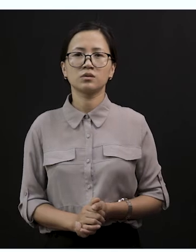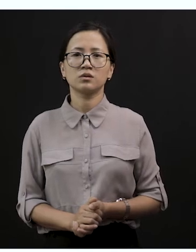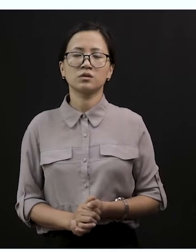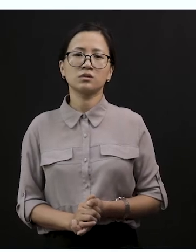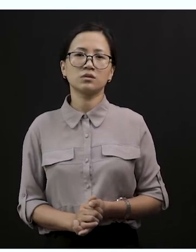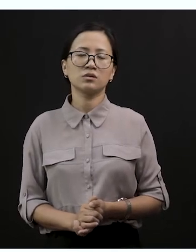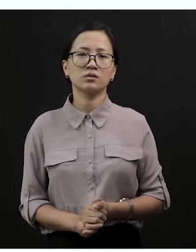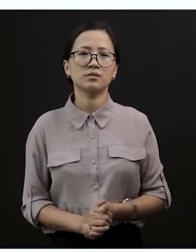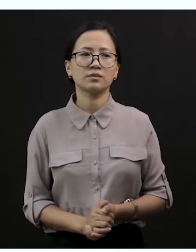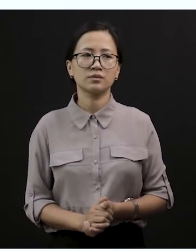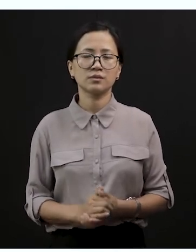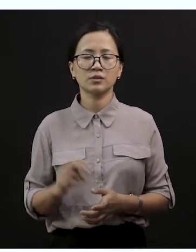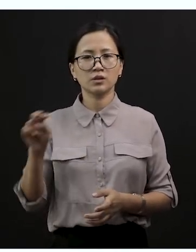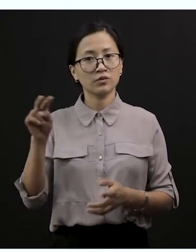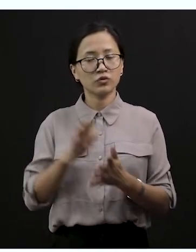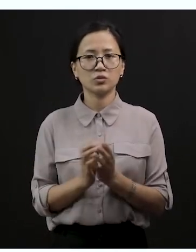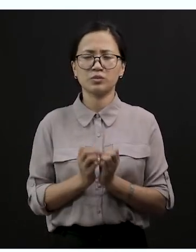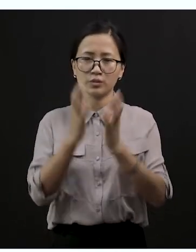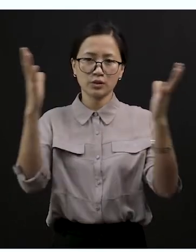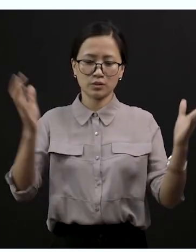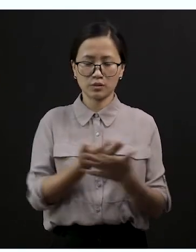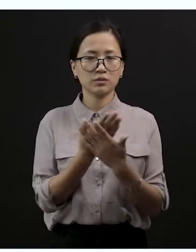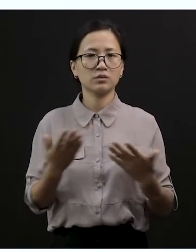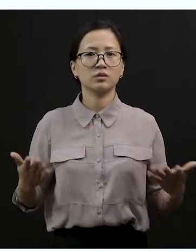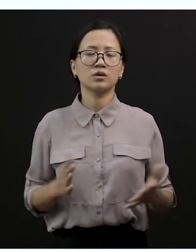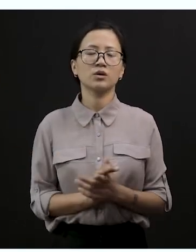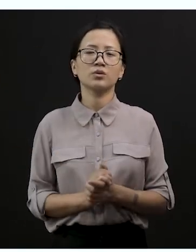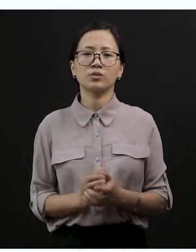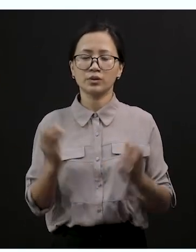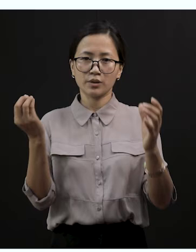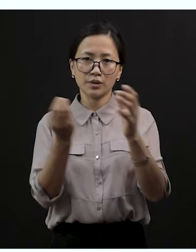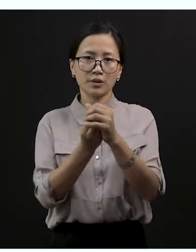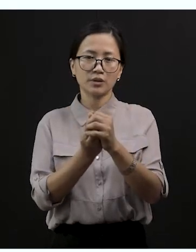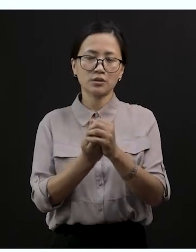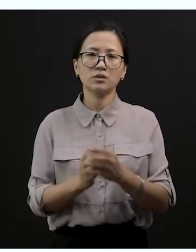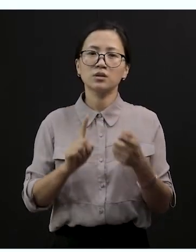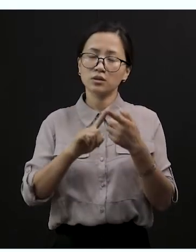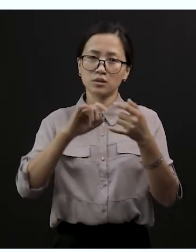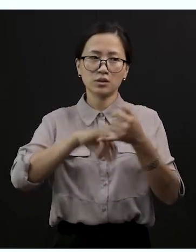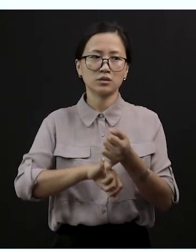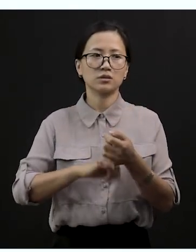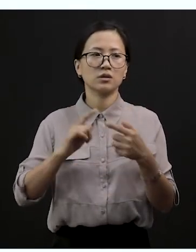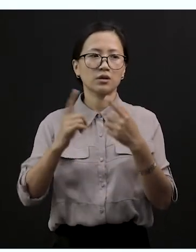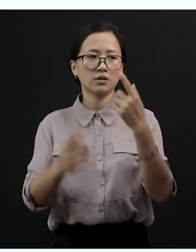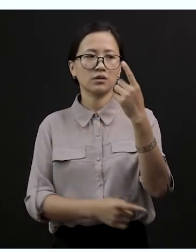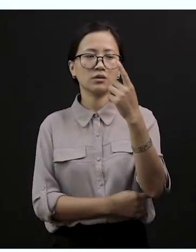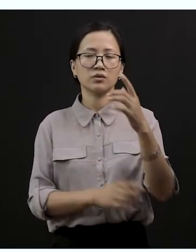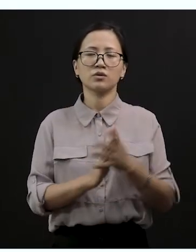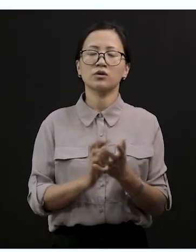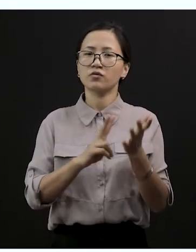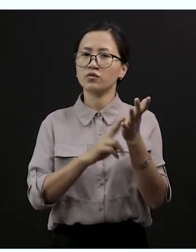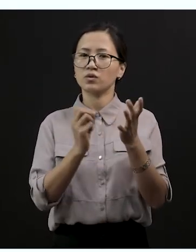yes, plural forms that are referred to many things at once, we add es to nouns which ends with